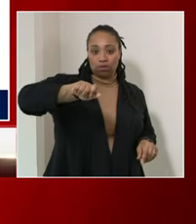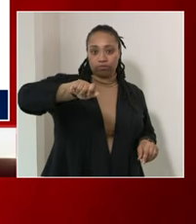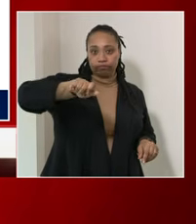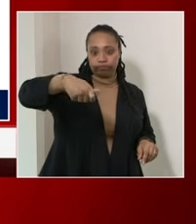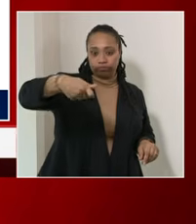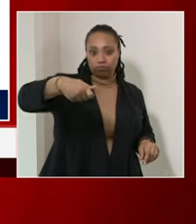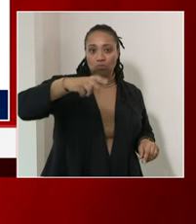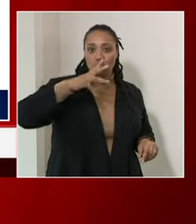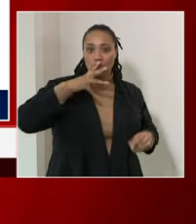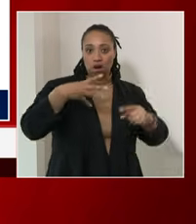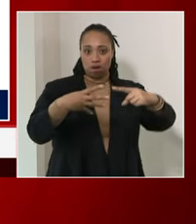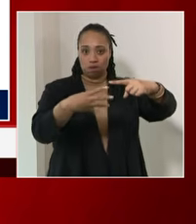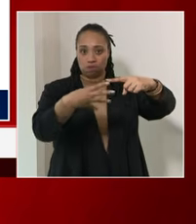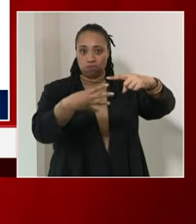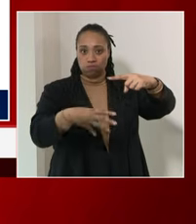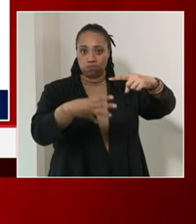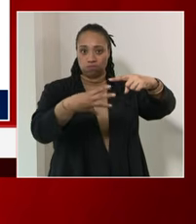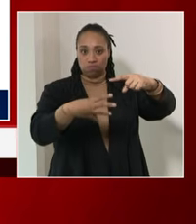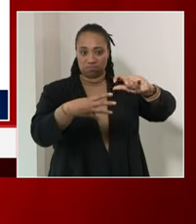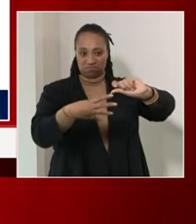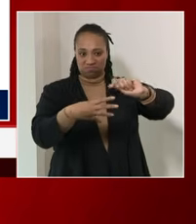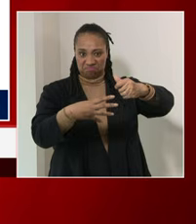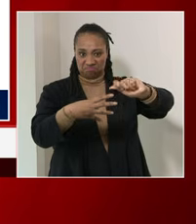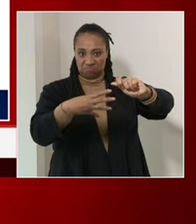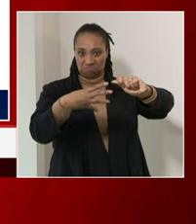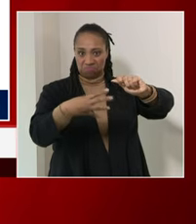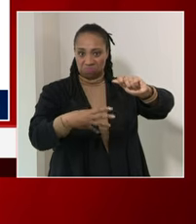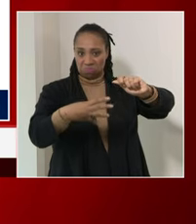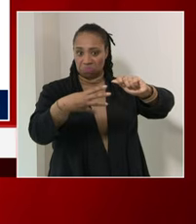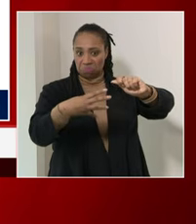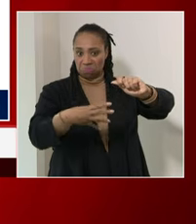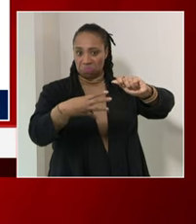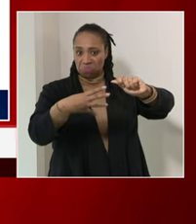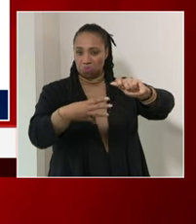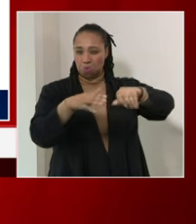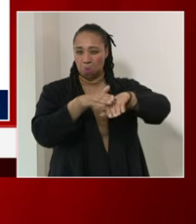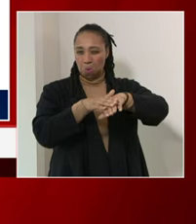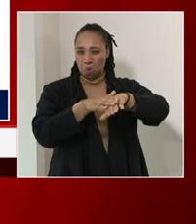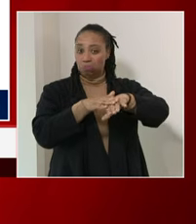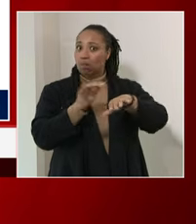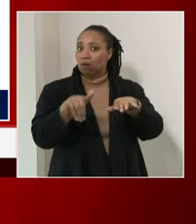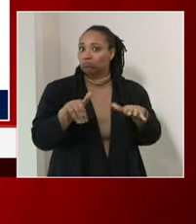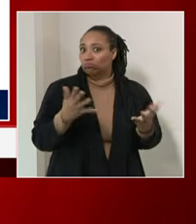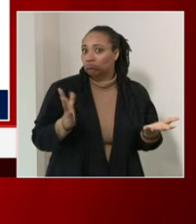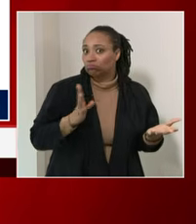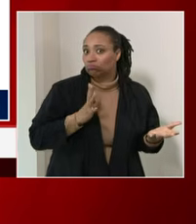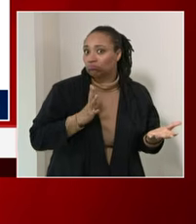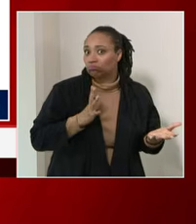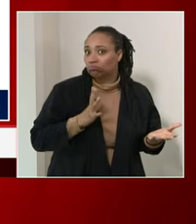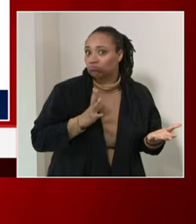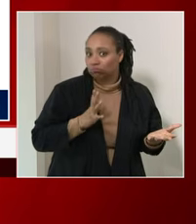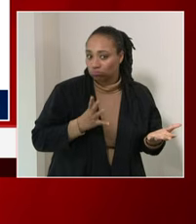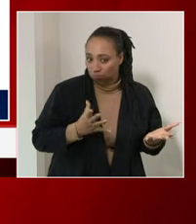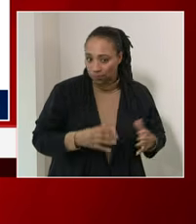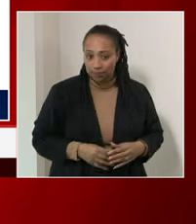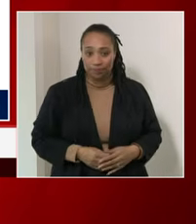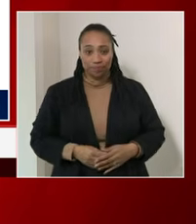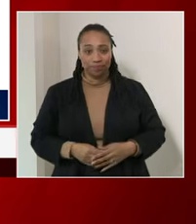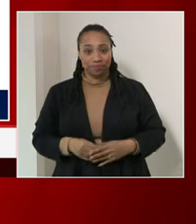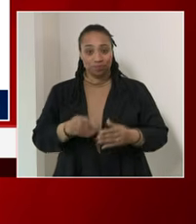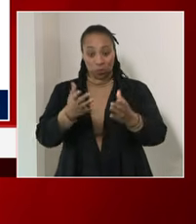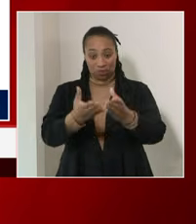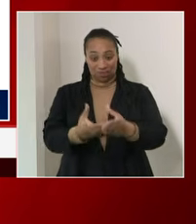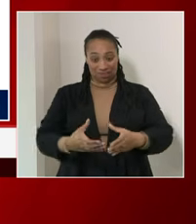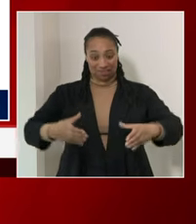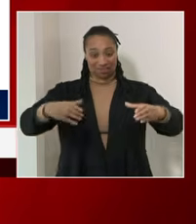ice buildup. And the second thing you can do is you can open your sink cabinets and just make sure that you're keeping your house at a consistent temperature day